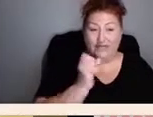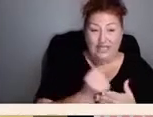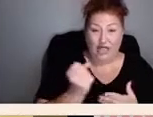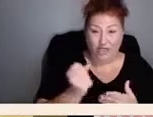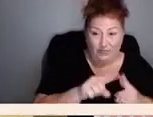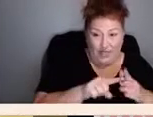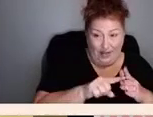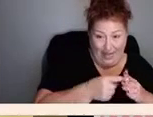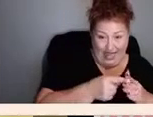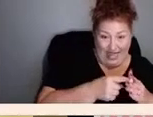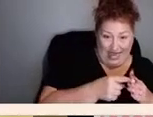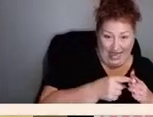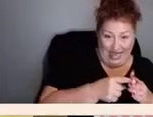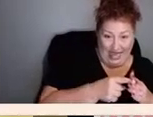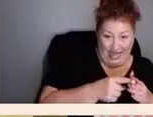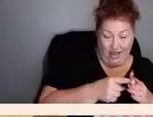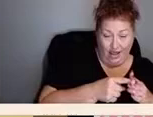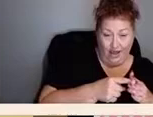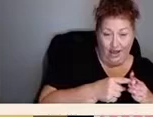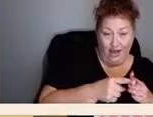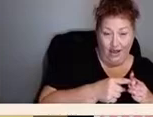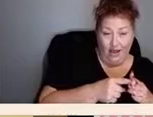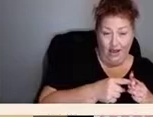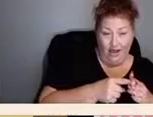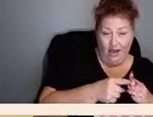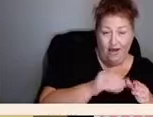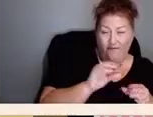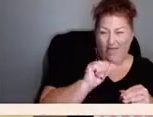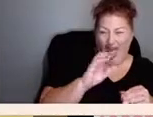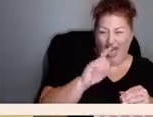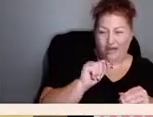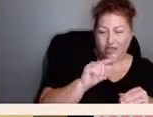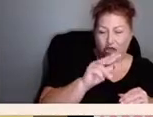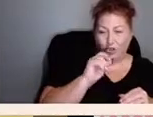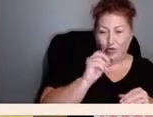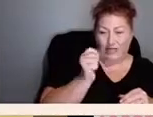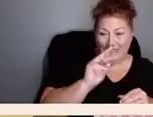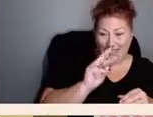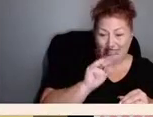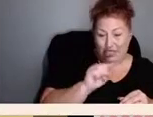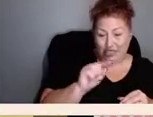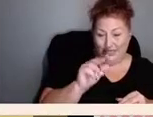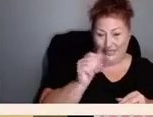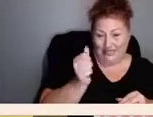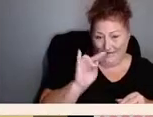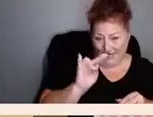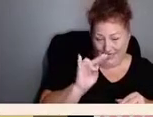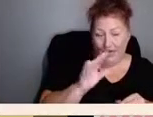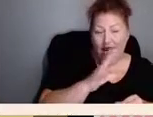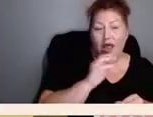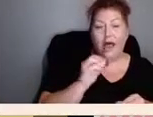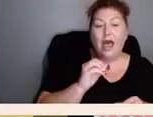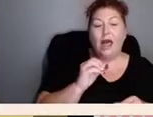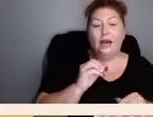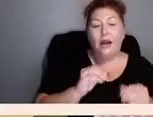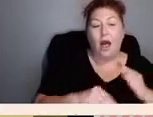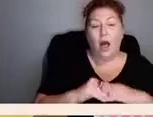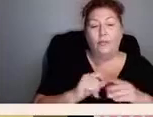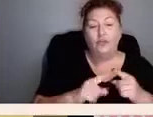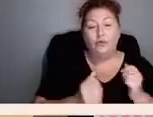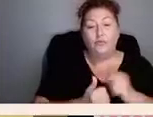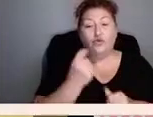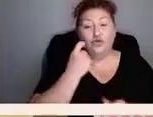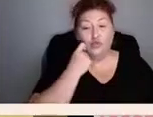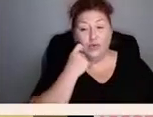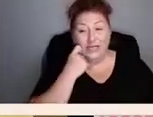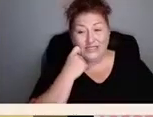at the beginning of the Act in 2016 and 17, and up to our latest